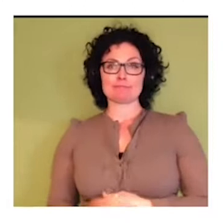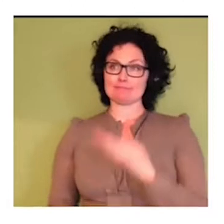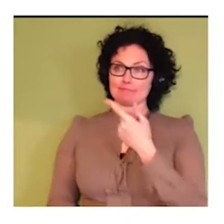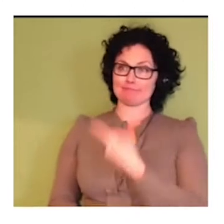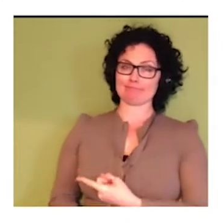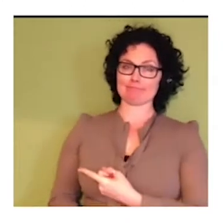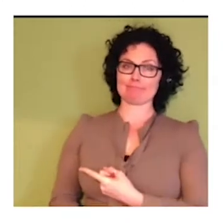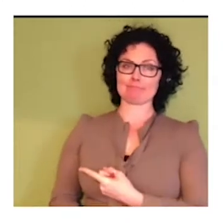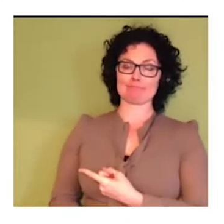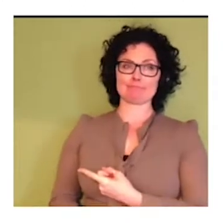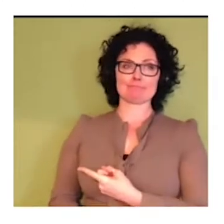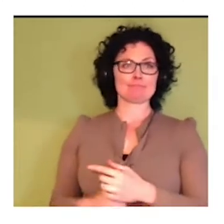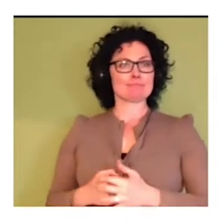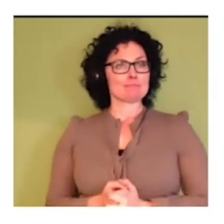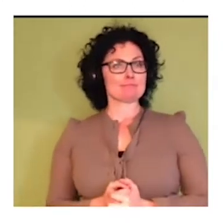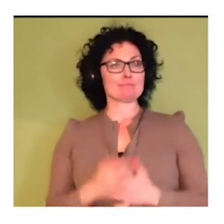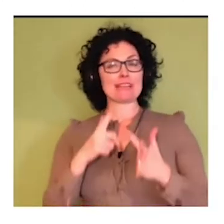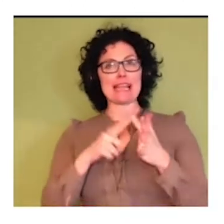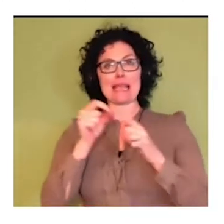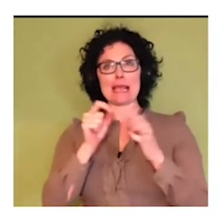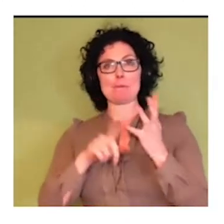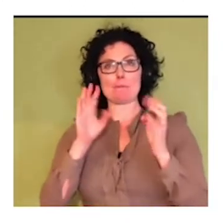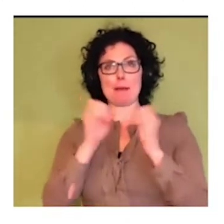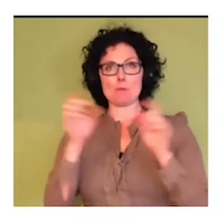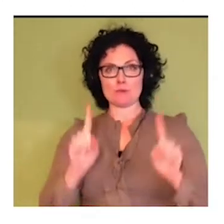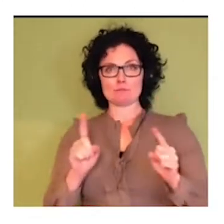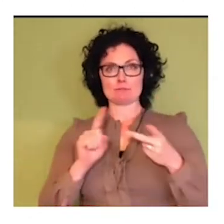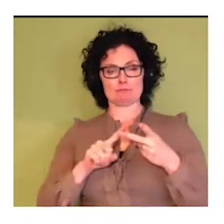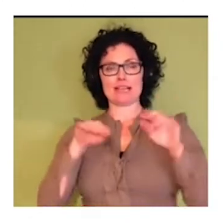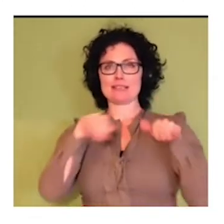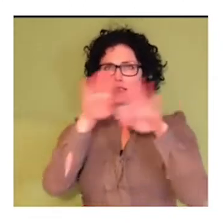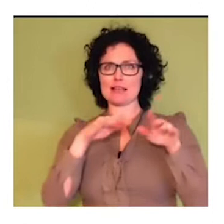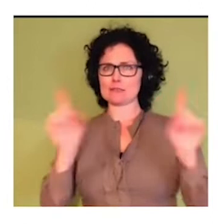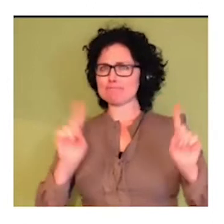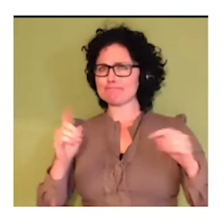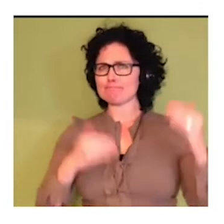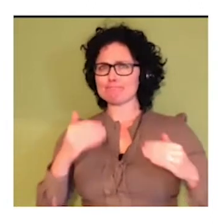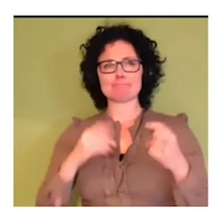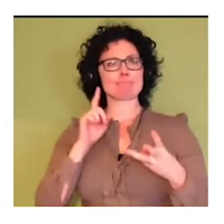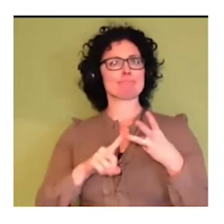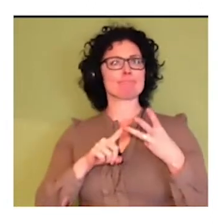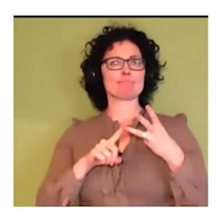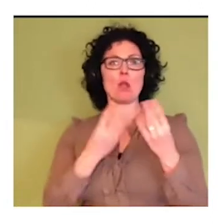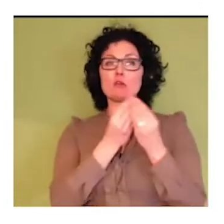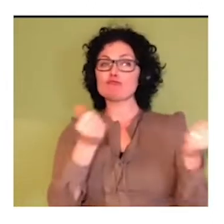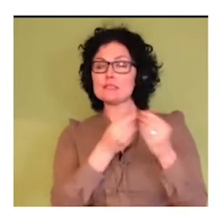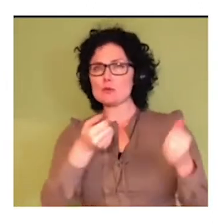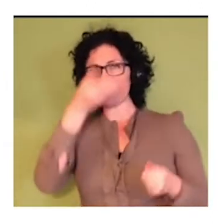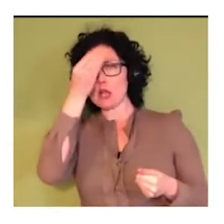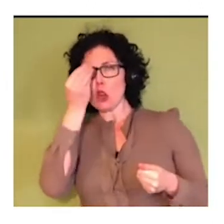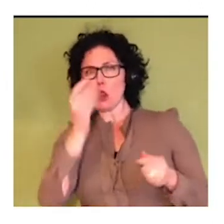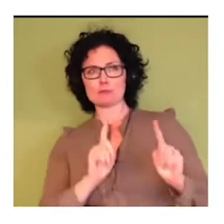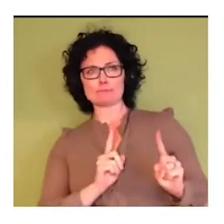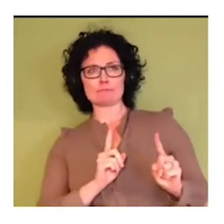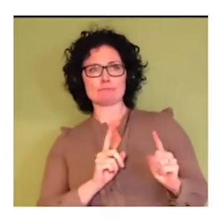and what's happening with EPUB standards? What resources are there for learning about EPUB and what important developments are happening with